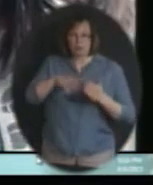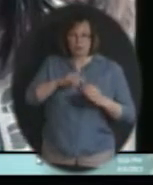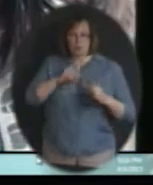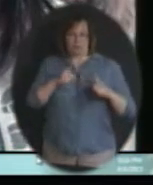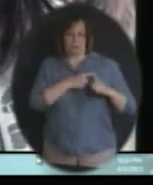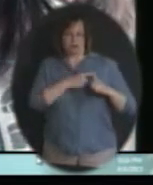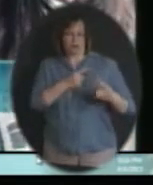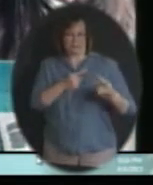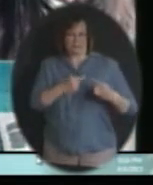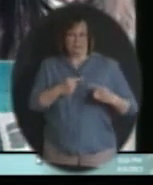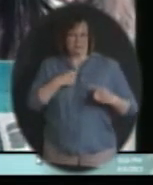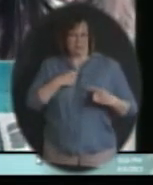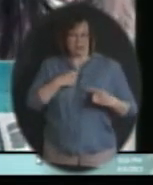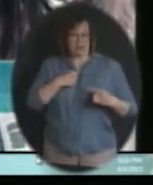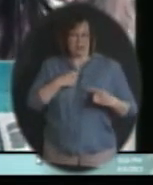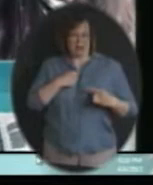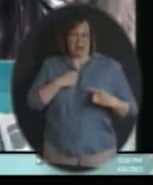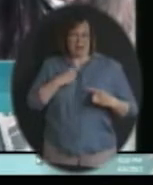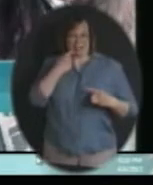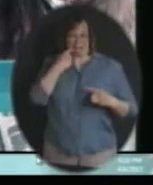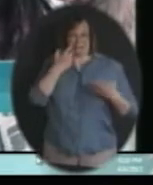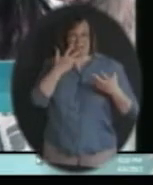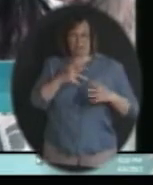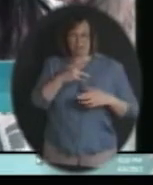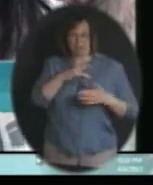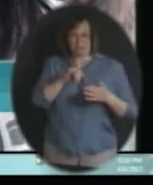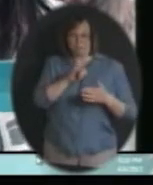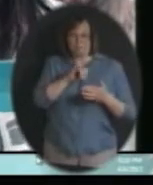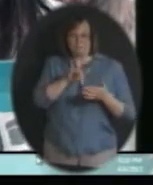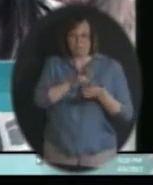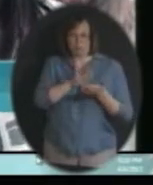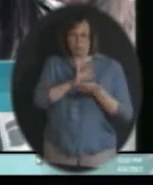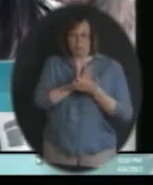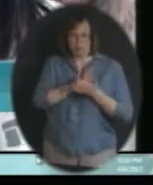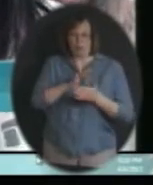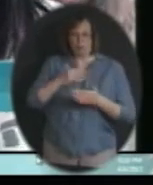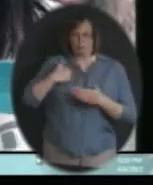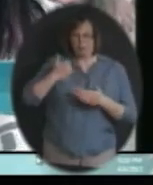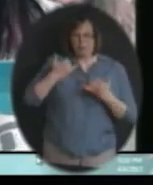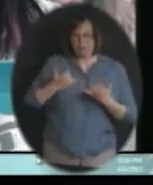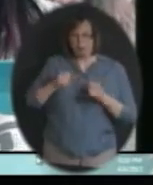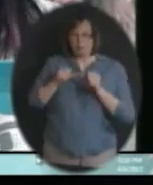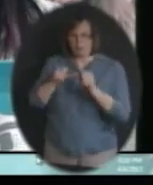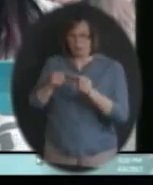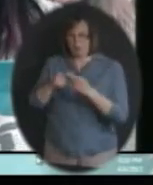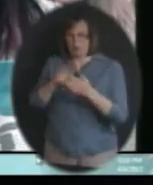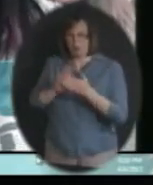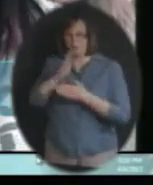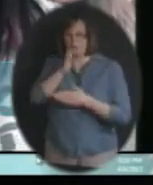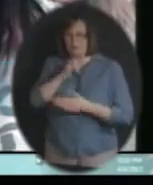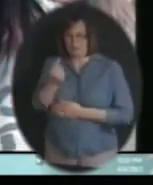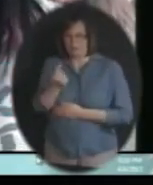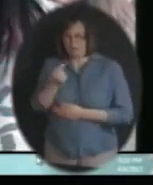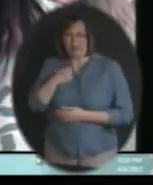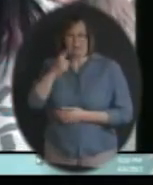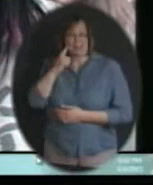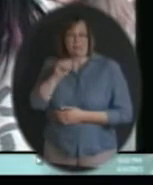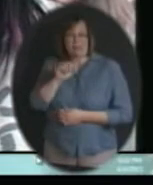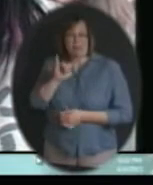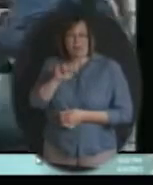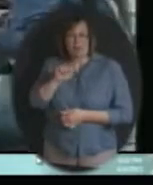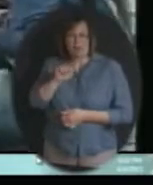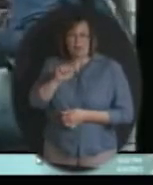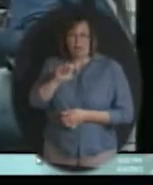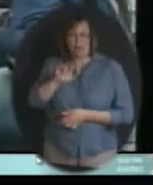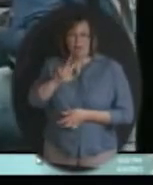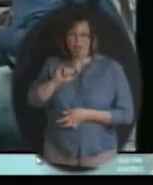I first came, I was just coming out of junior high. I was really young, and then now I'm going off into college and be by myself, and I think Avid has really prepared me